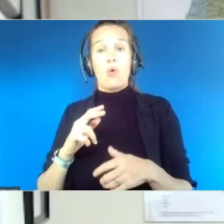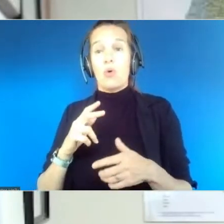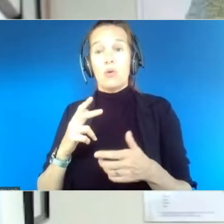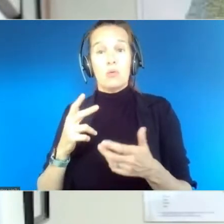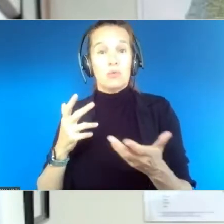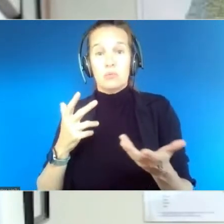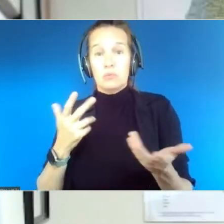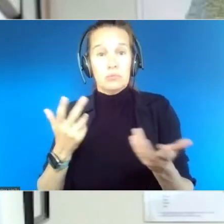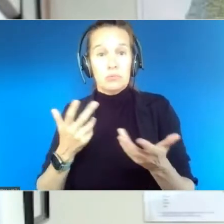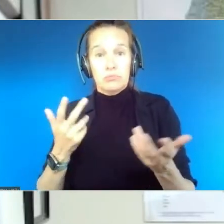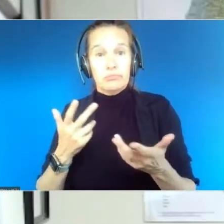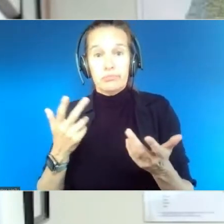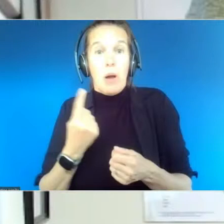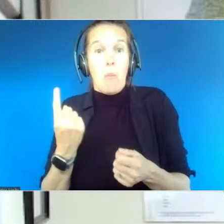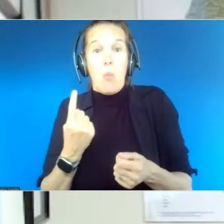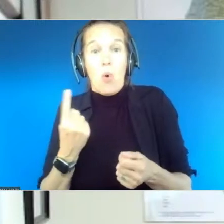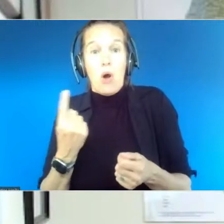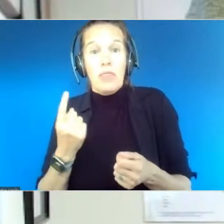this particular patient